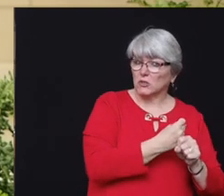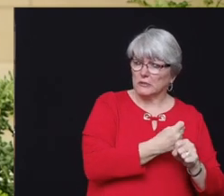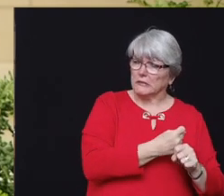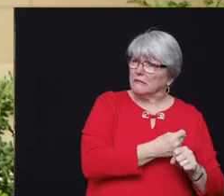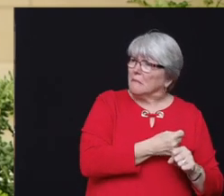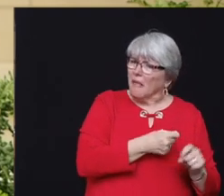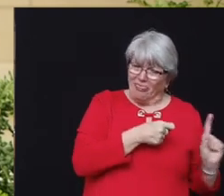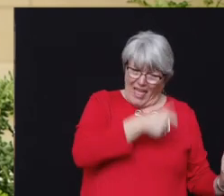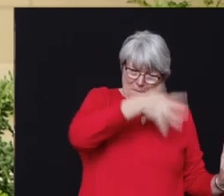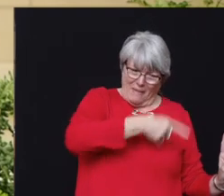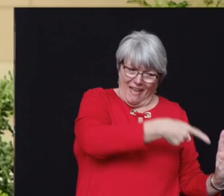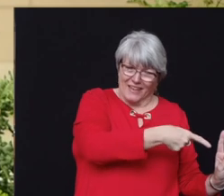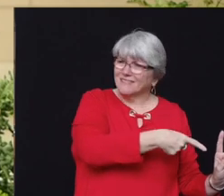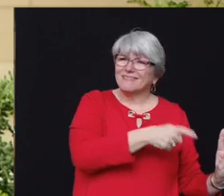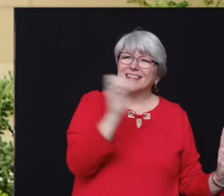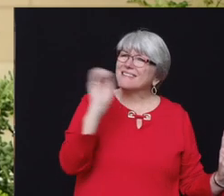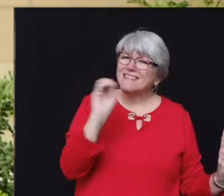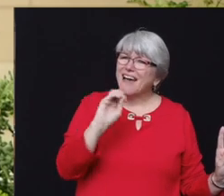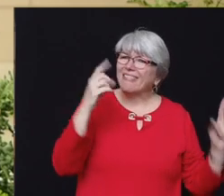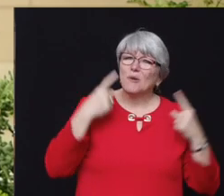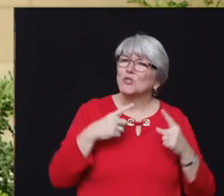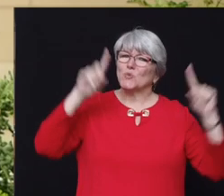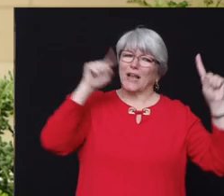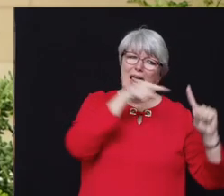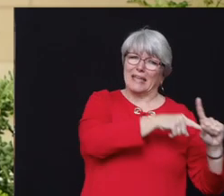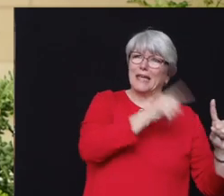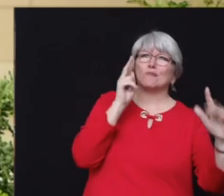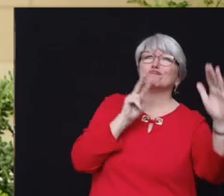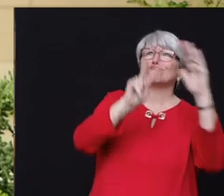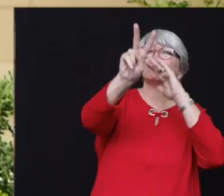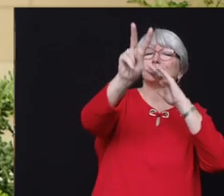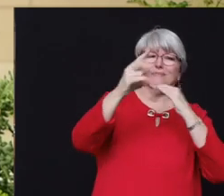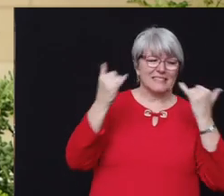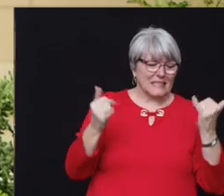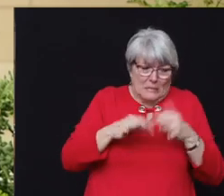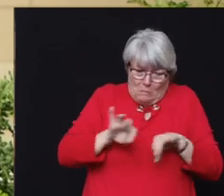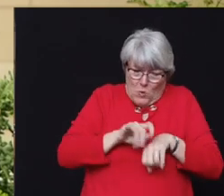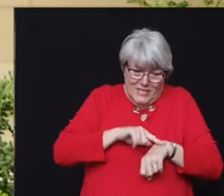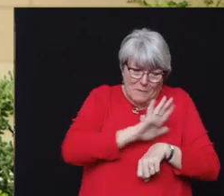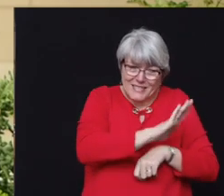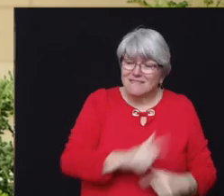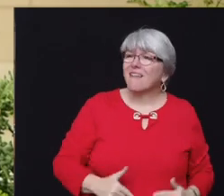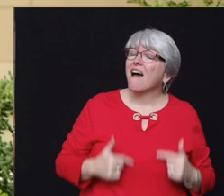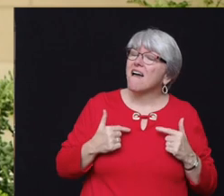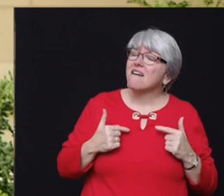for whom almost nothing worked out like he hoped. At this critical point in his